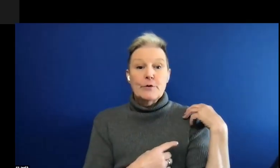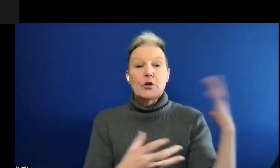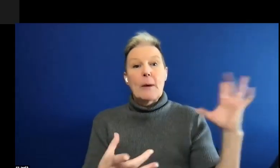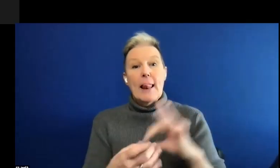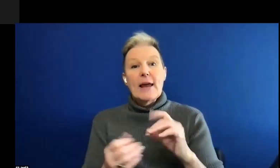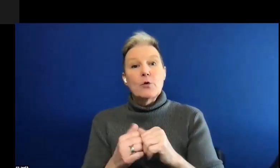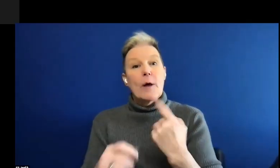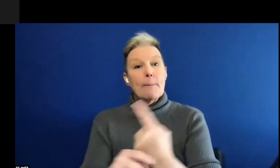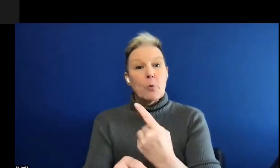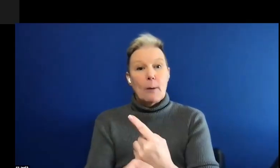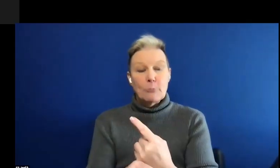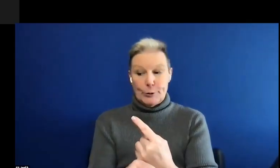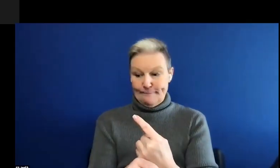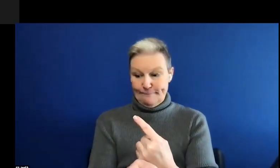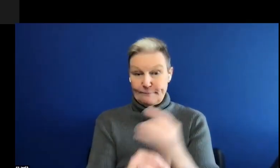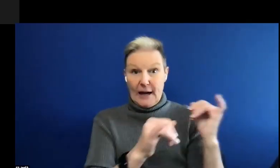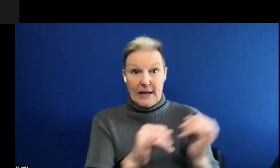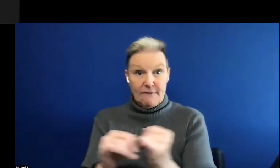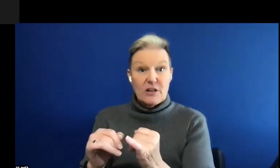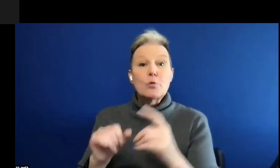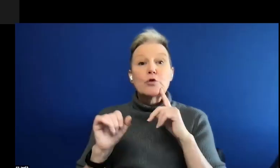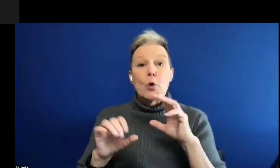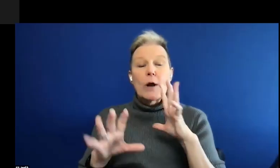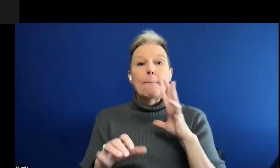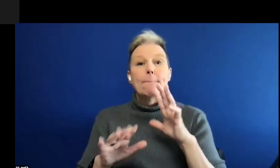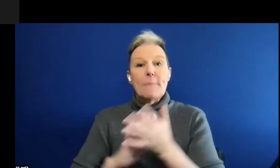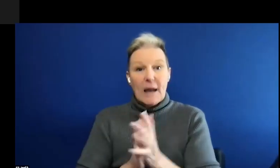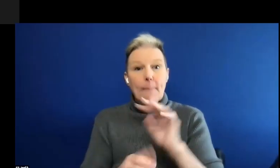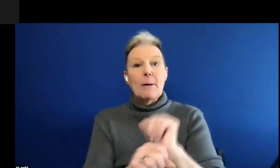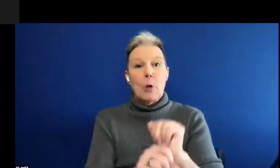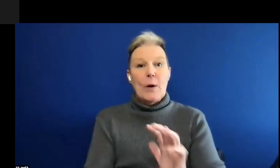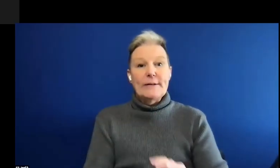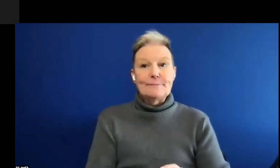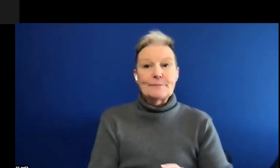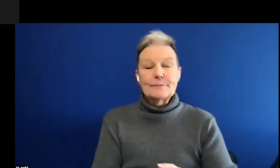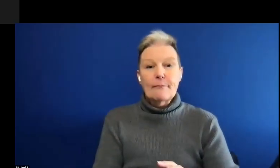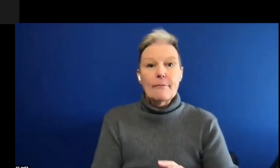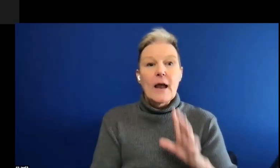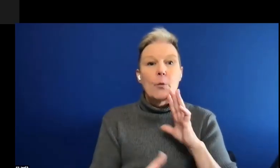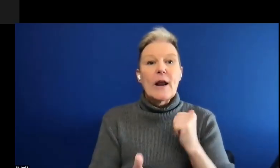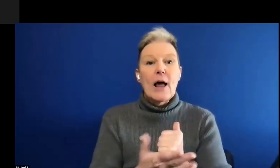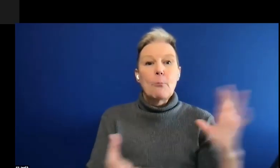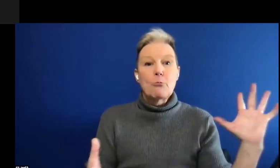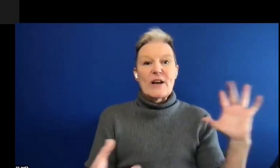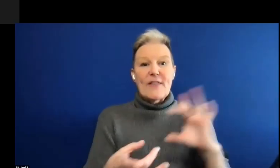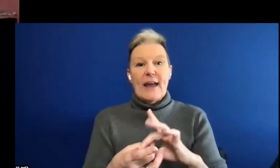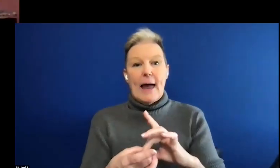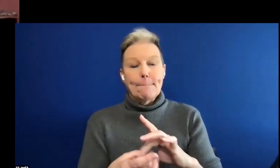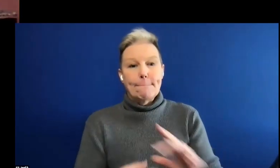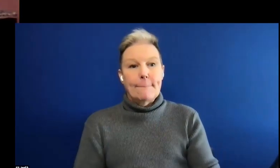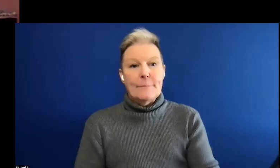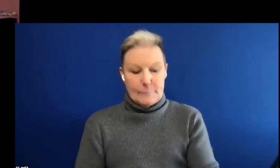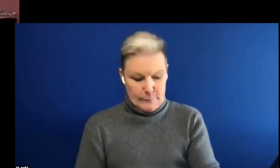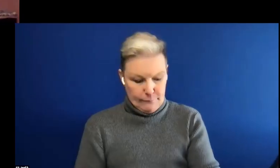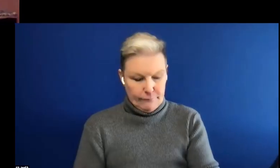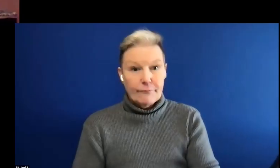with proper individuals who are able to be employed. It'll help bridge the gap. Okay,